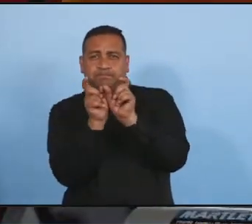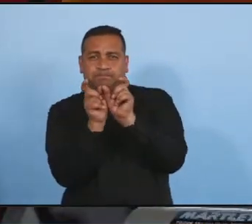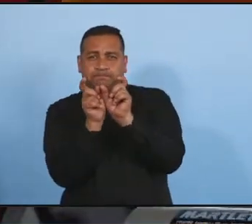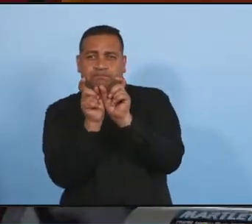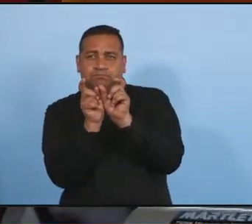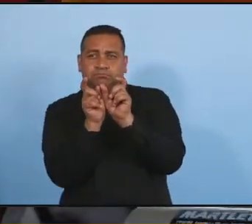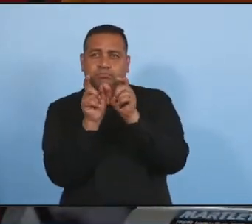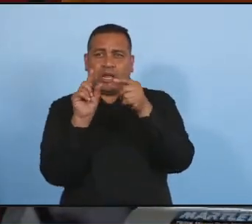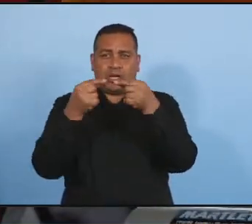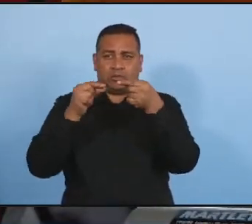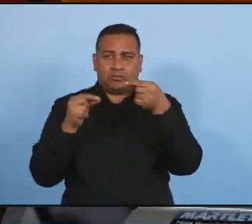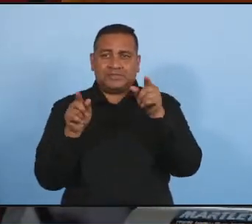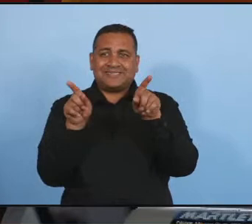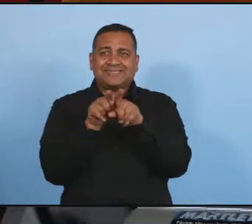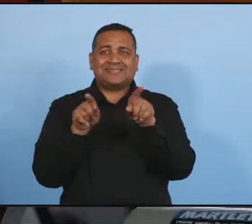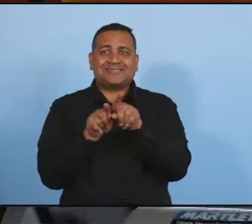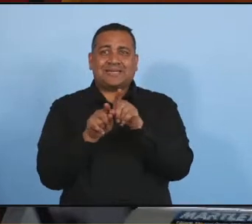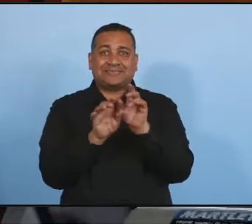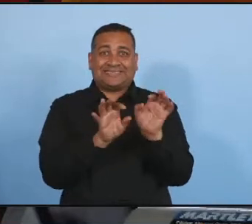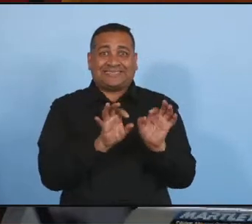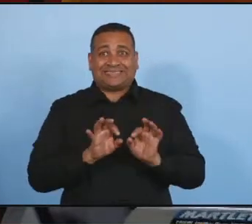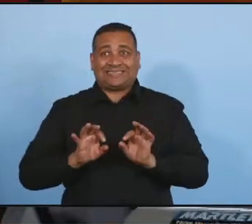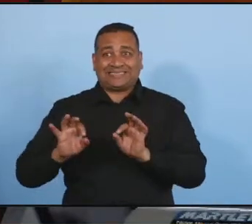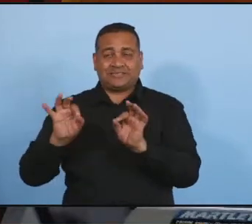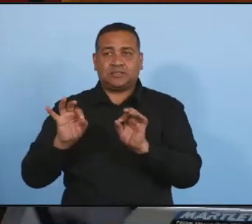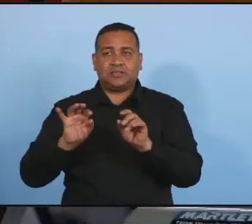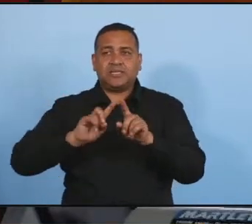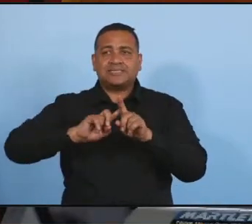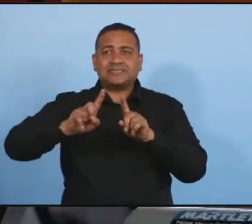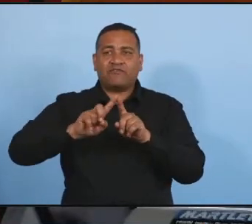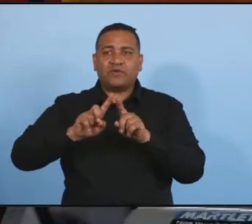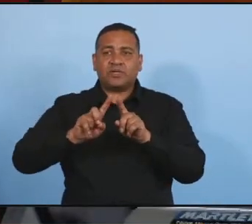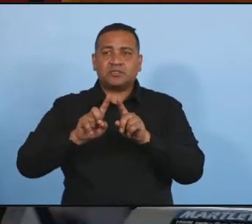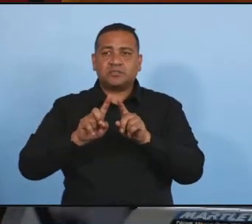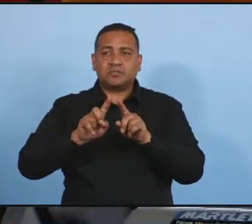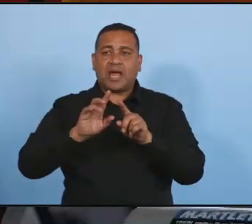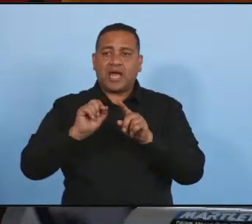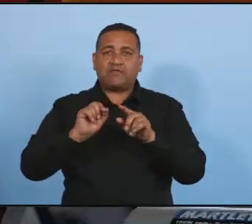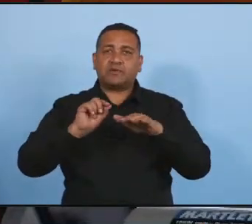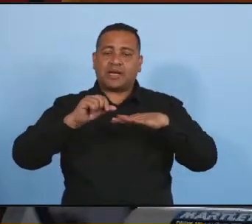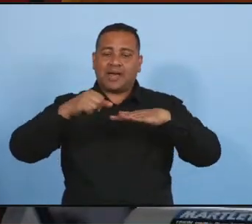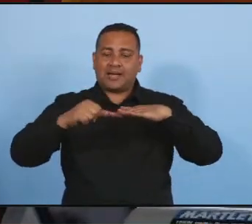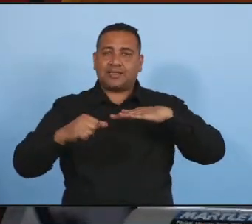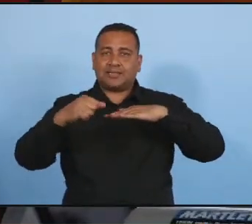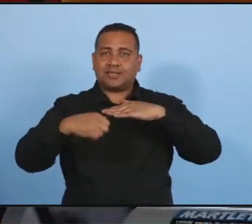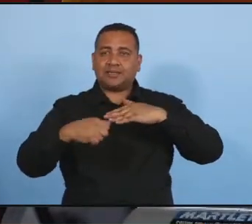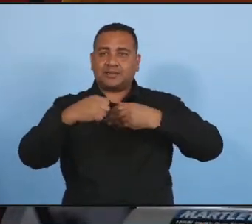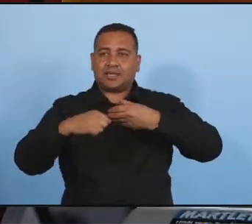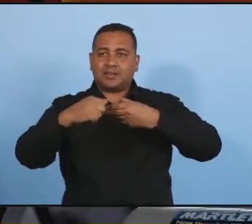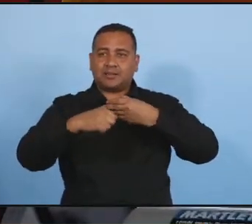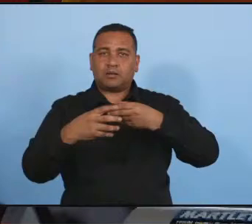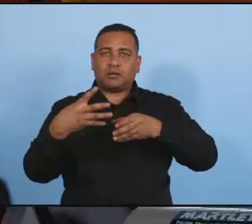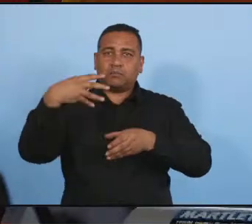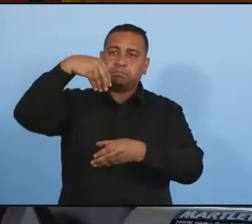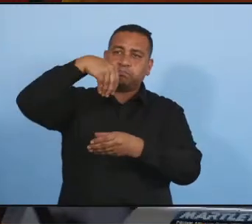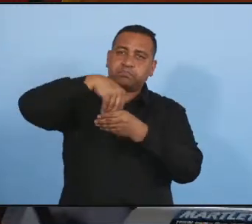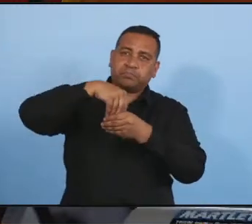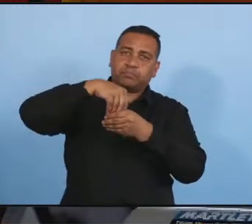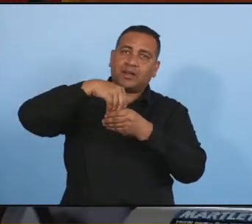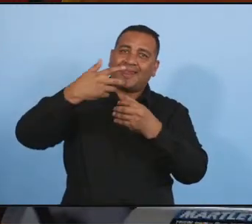as you can see, this is the one with various slots onto it. This you're manufacturing onto a milling machine with certain type of